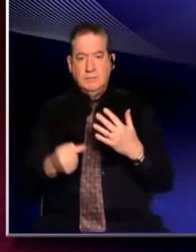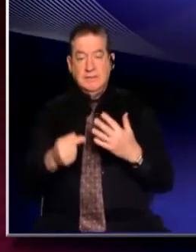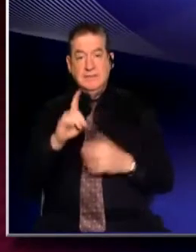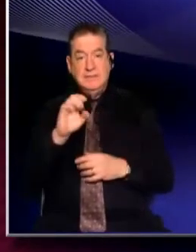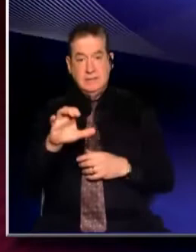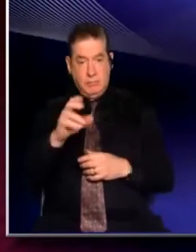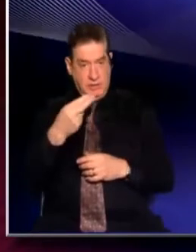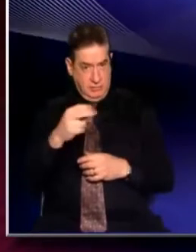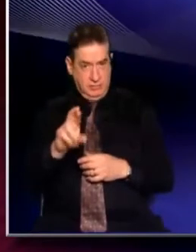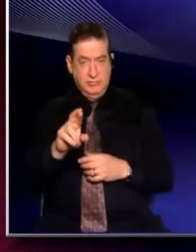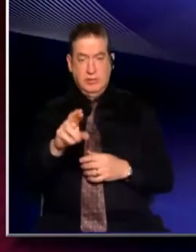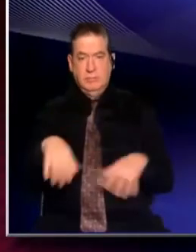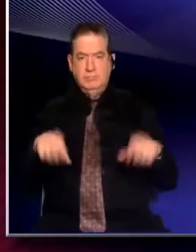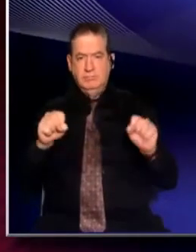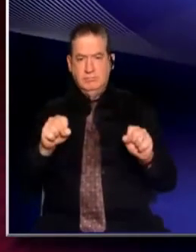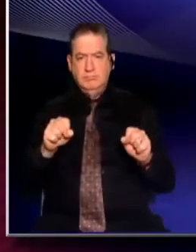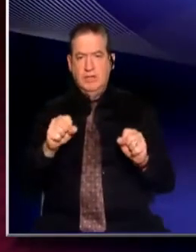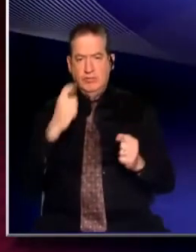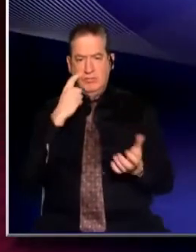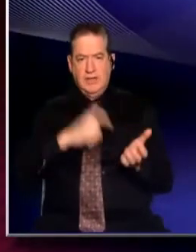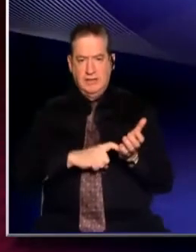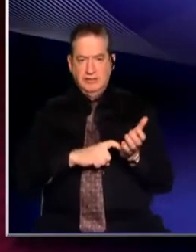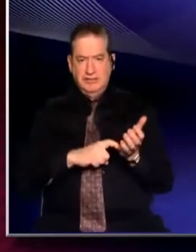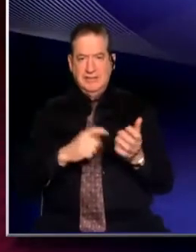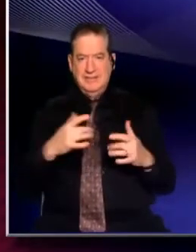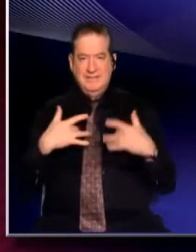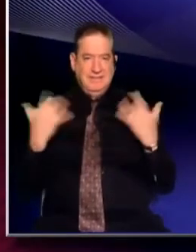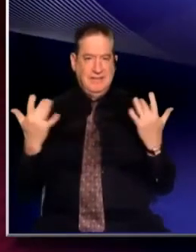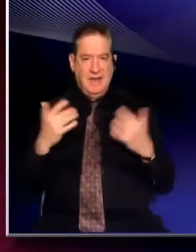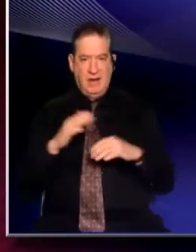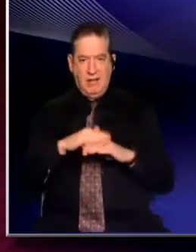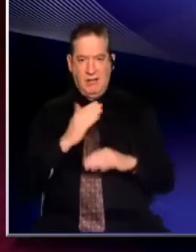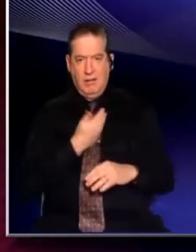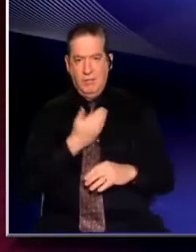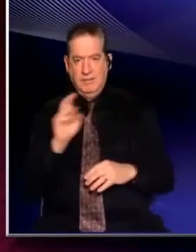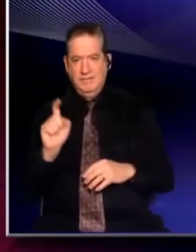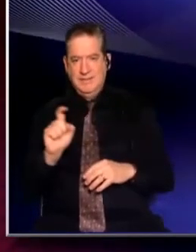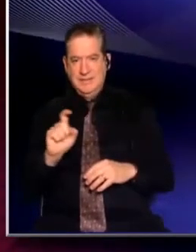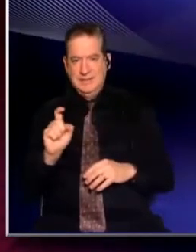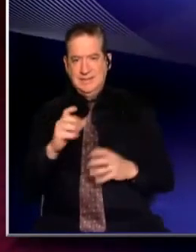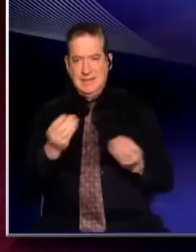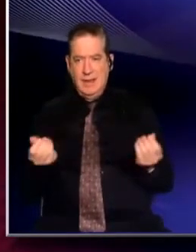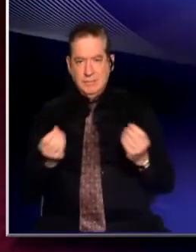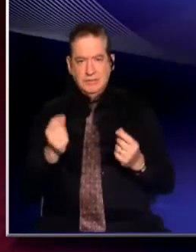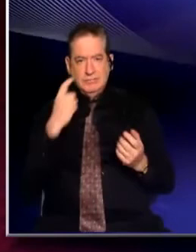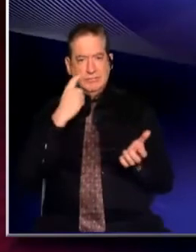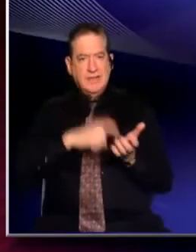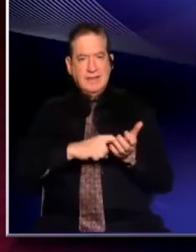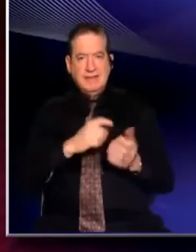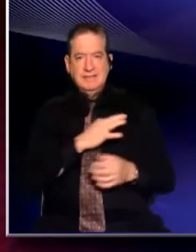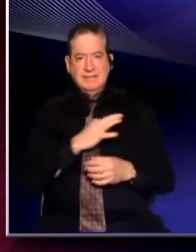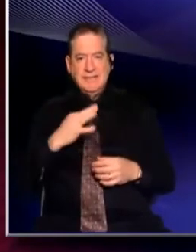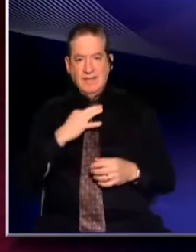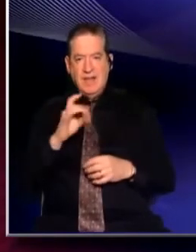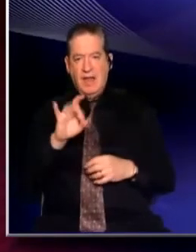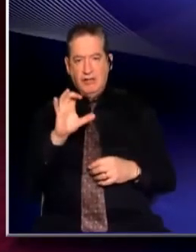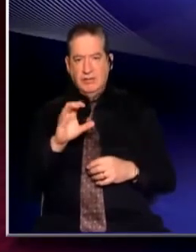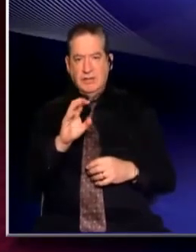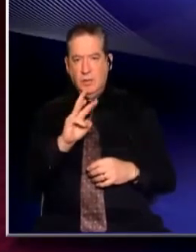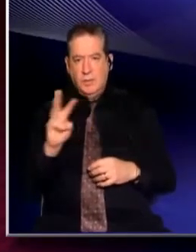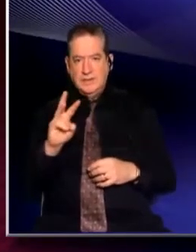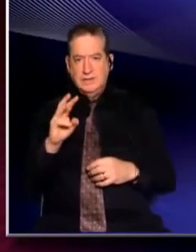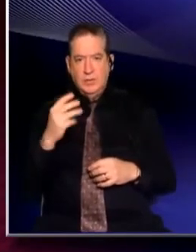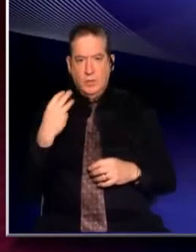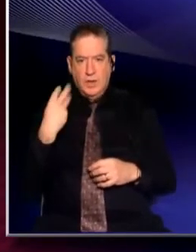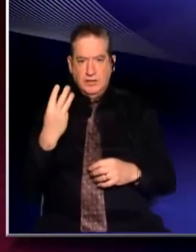HR hosted a recognition event on our Phoenix campus to recognize our staff at the 800 West Washington,